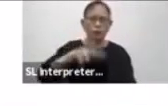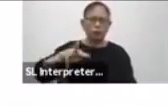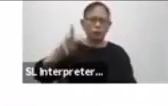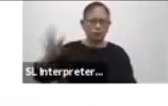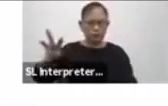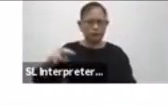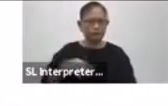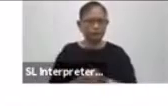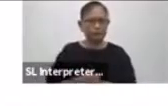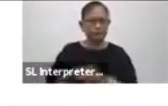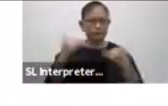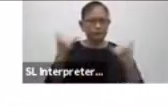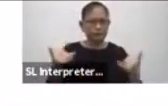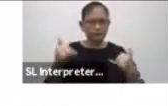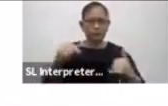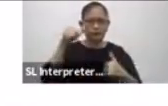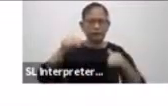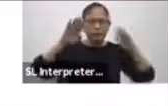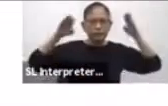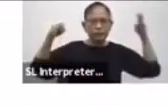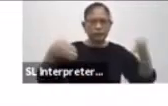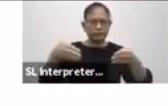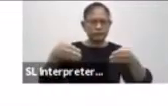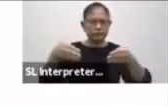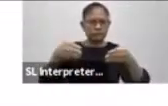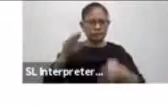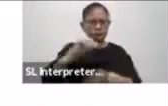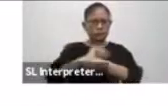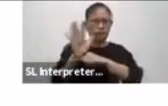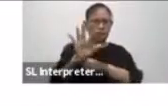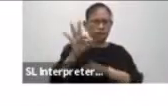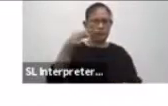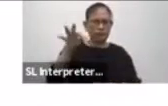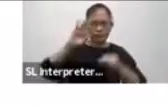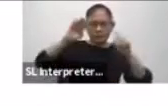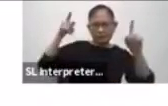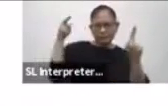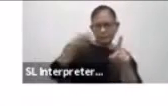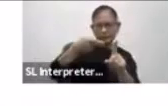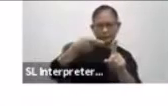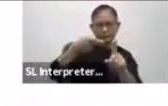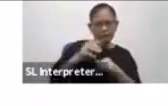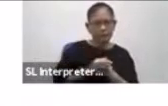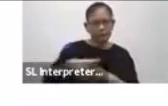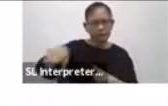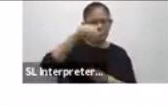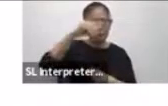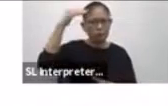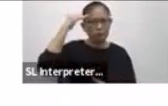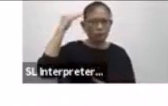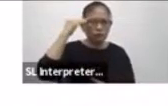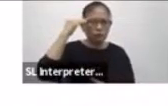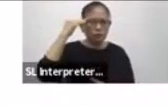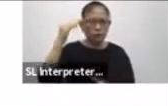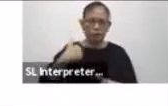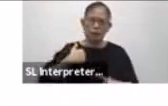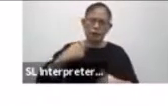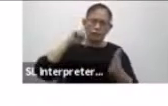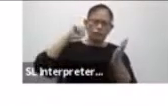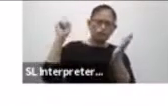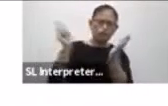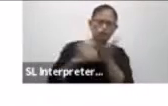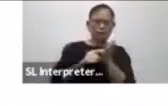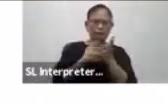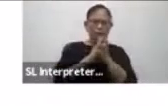Now, turning our attention to COVID-19 specifically, as we're all aware, there's been wide recognition of the